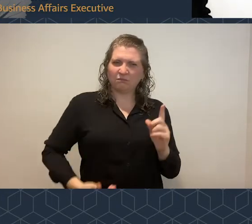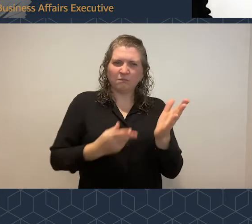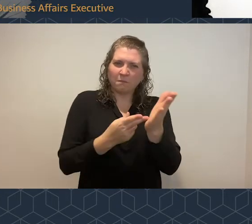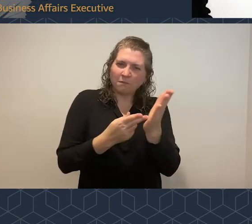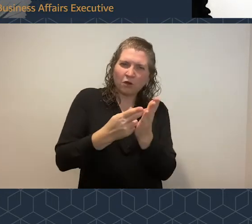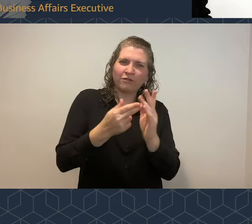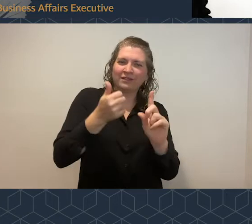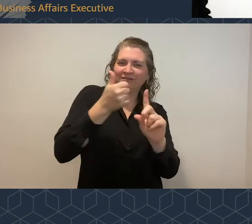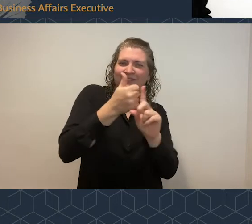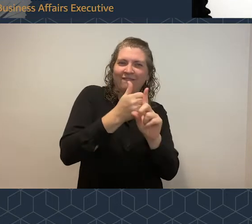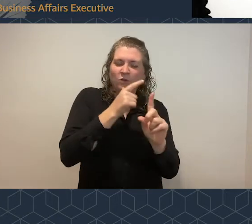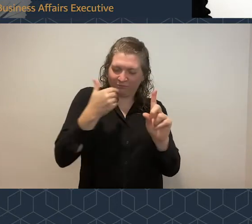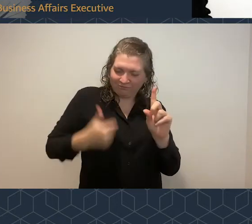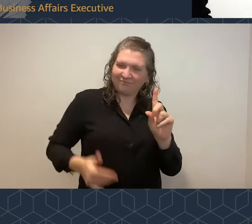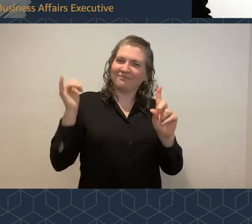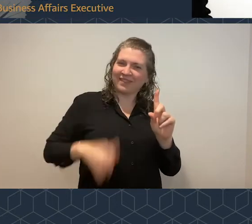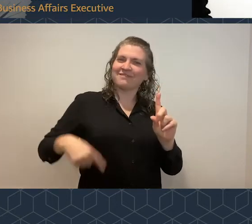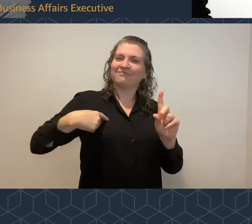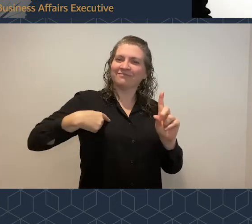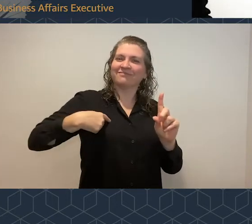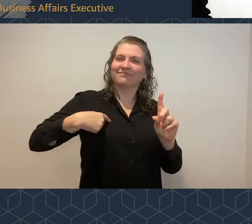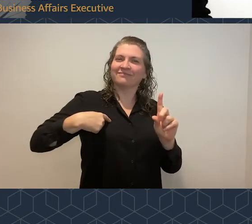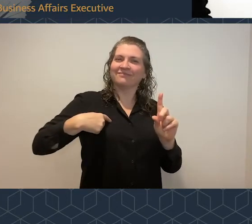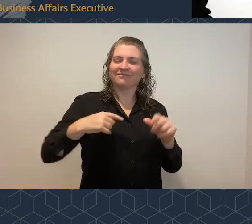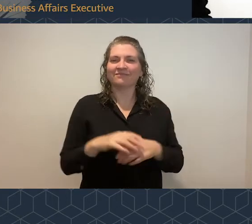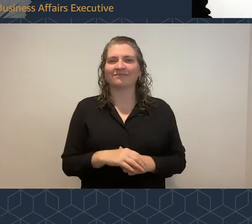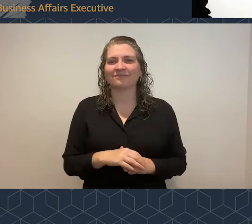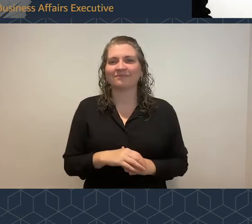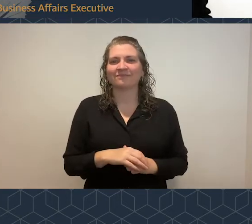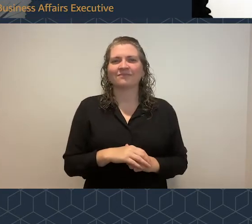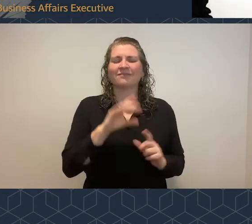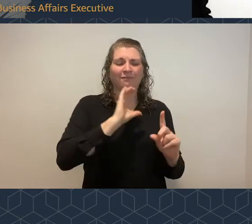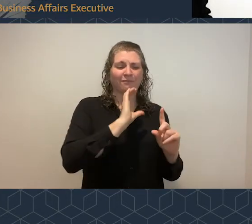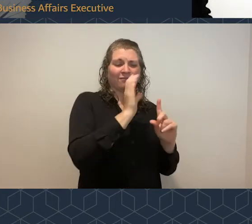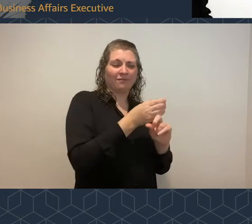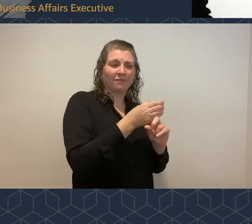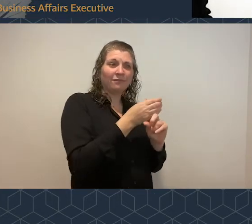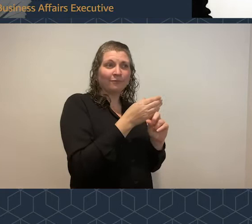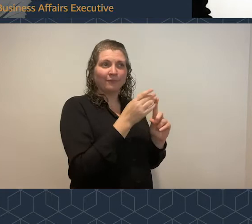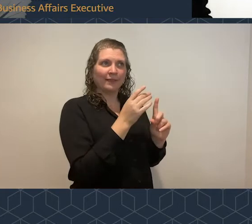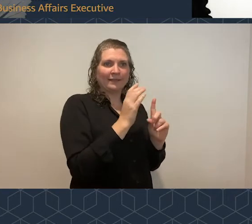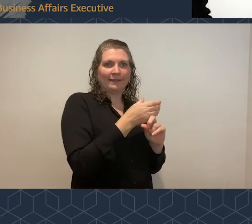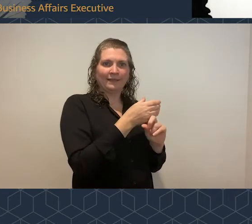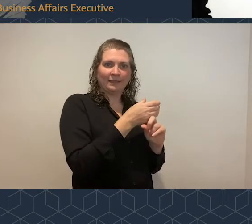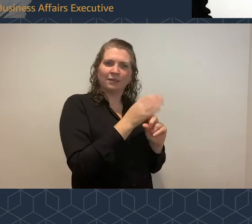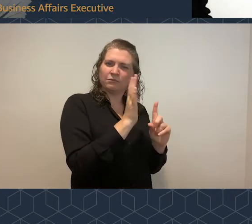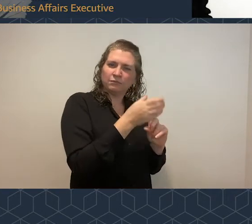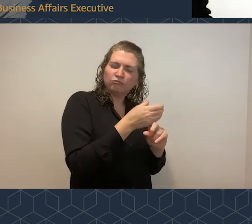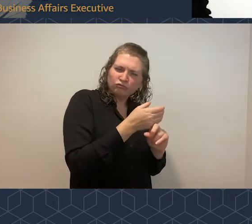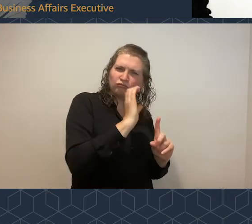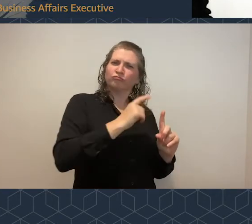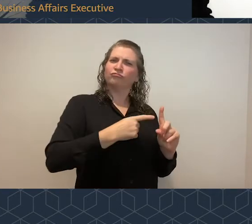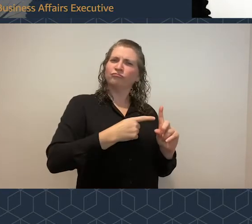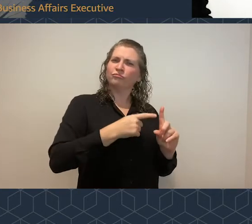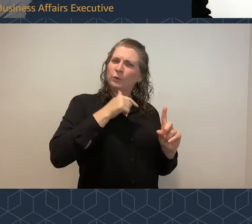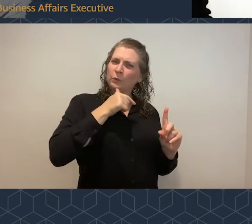process, what's your approach on this and how did you prepare for the interview? I definitely have to, do the Amazon plus one